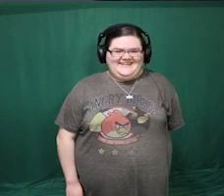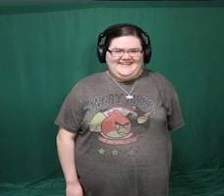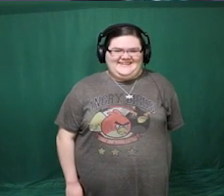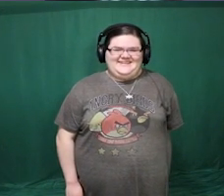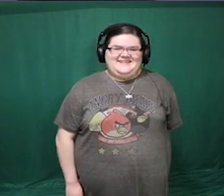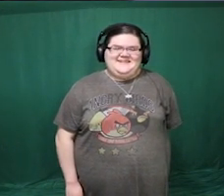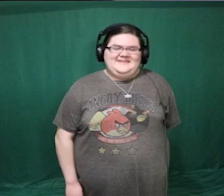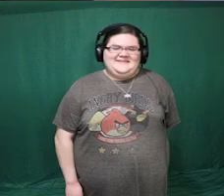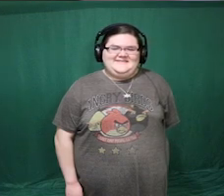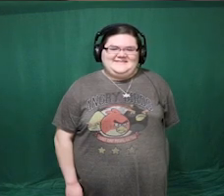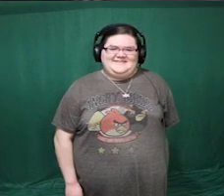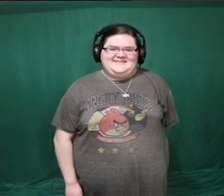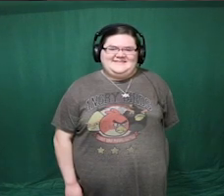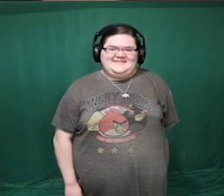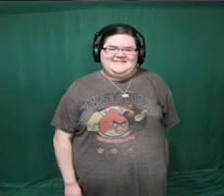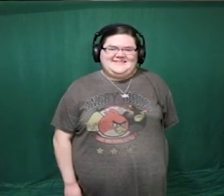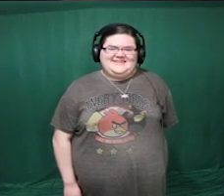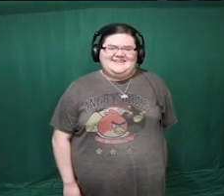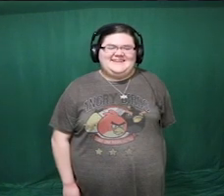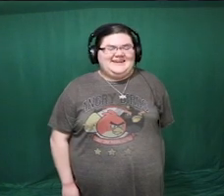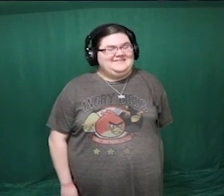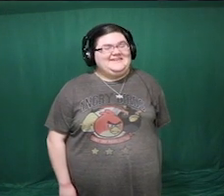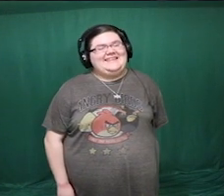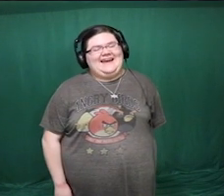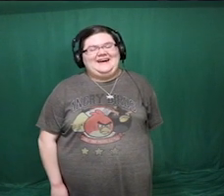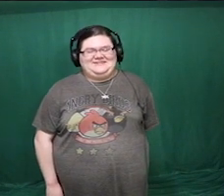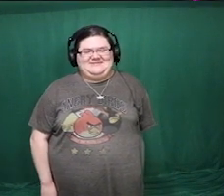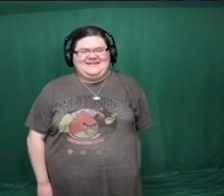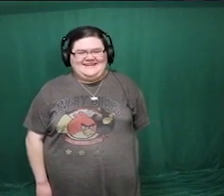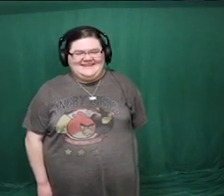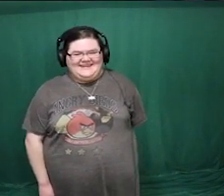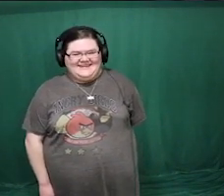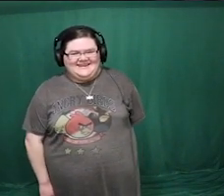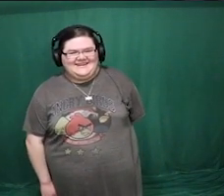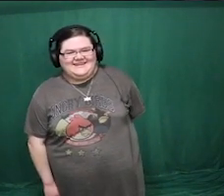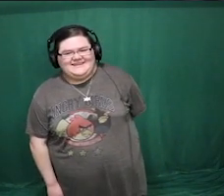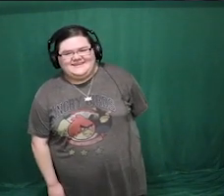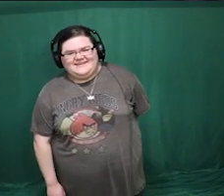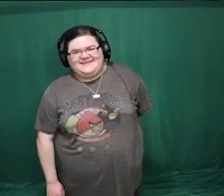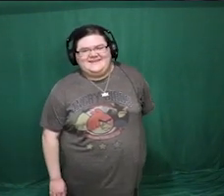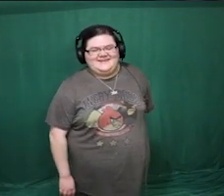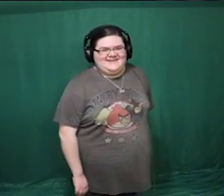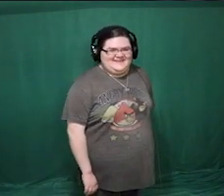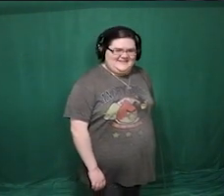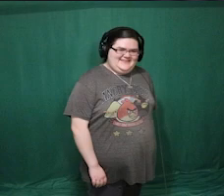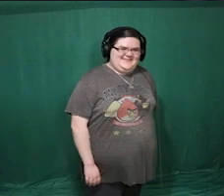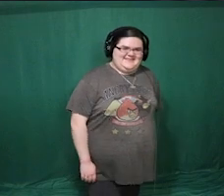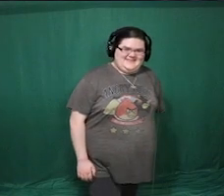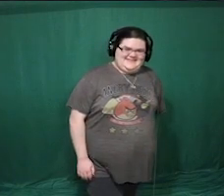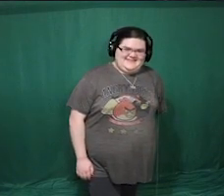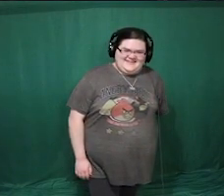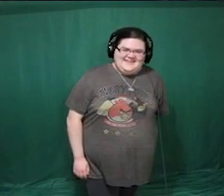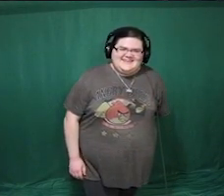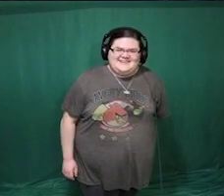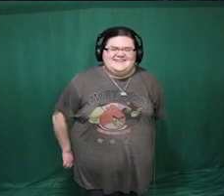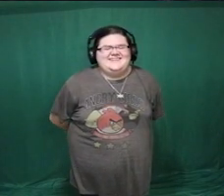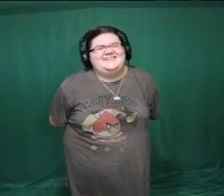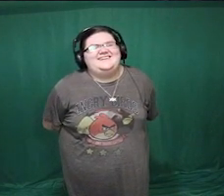It hasn't been a great showing of trivia, but it's been entertaining. No, it really wedge. Has been. JJ hasn't got a wedge yet, bless him.